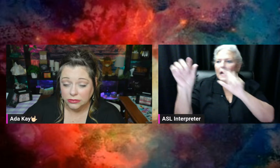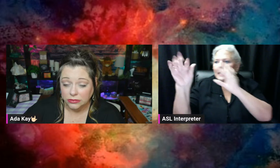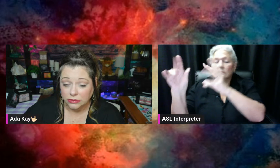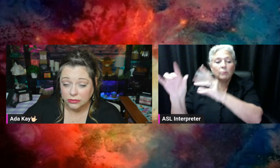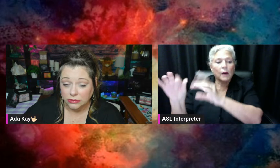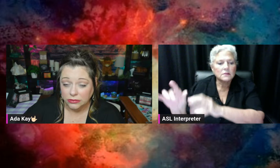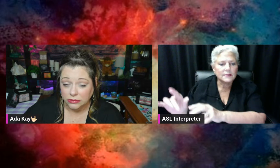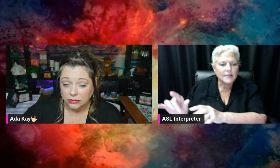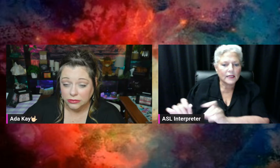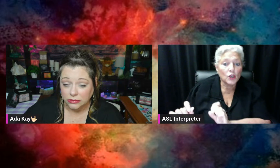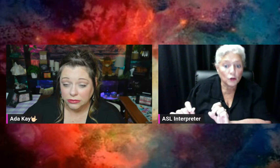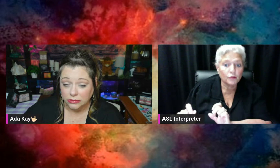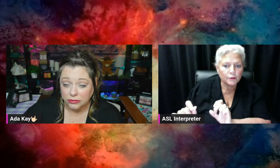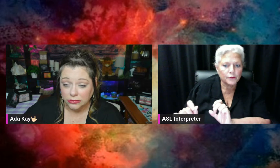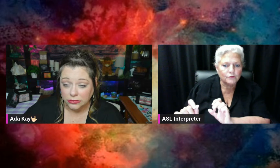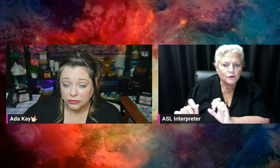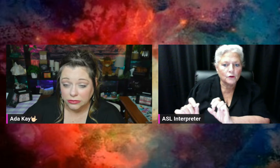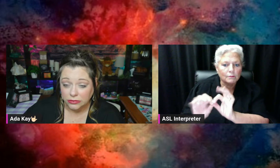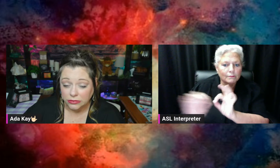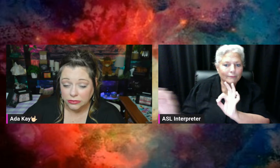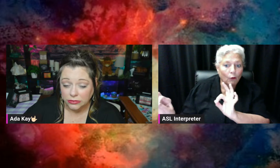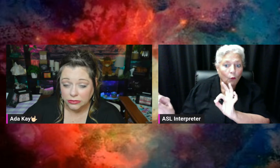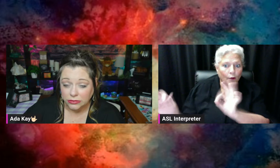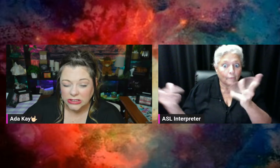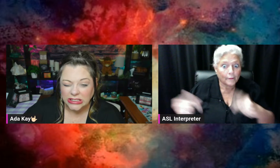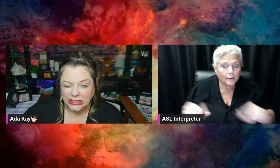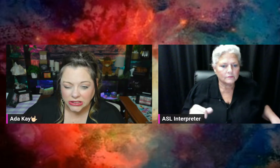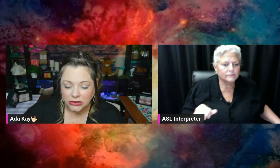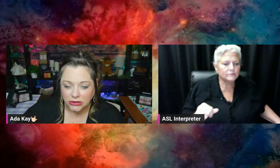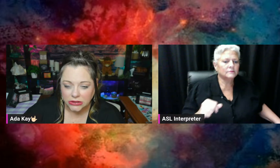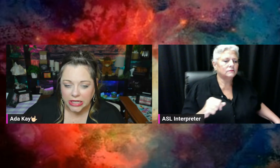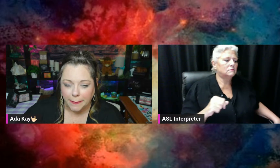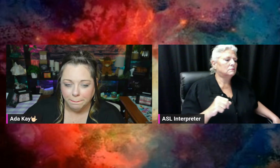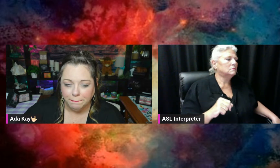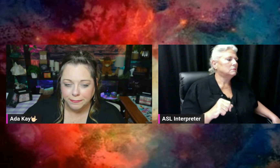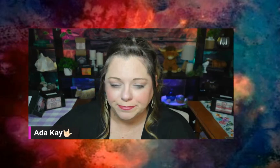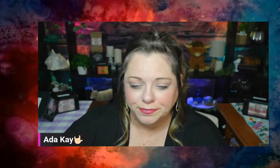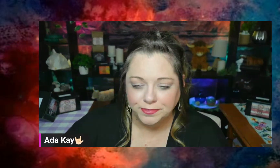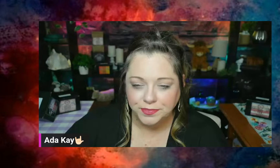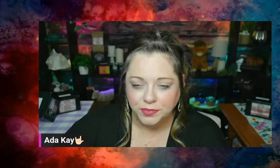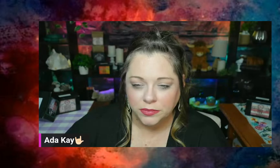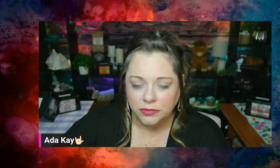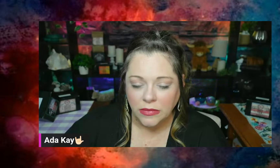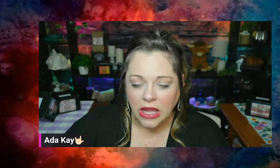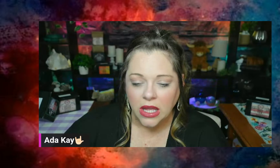because I got some boxes I can look through for court. Okay.